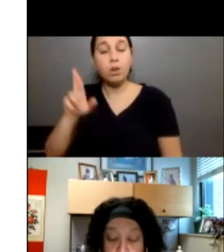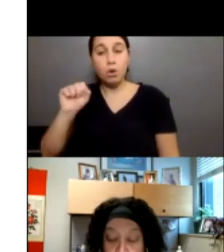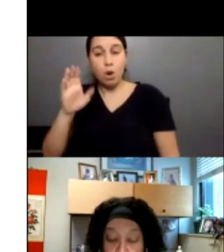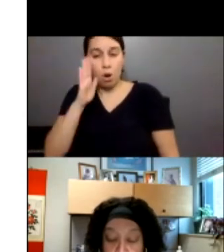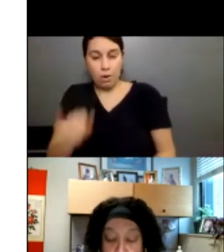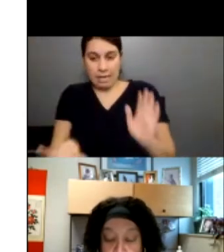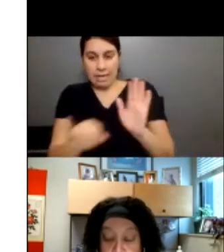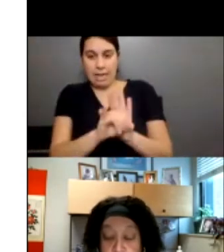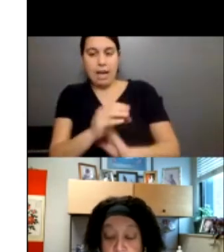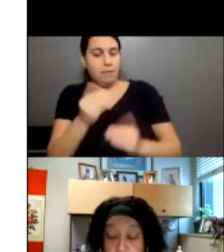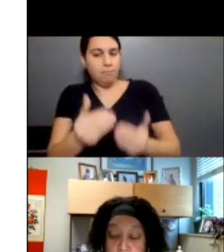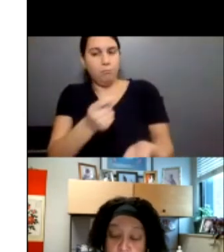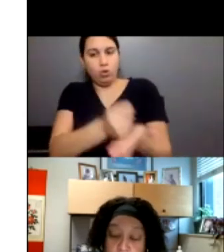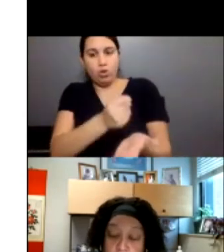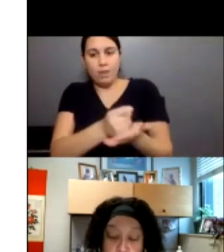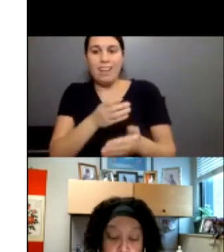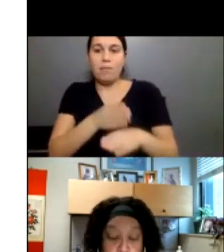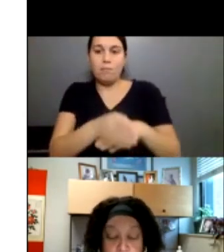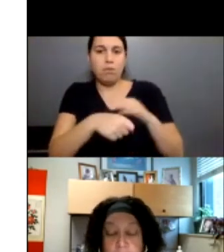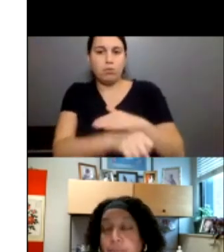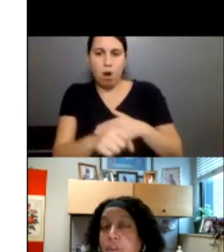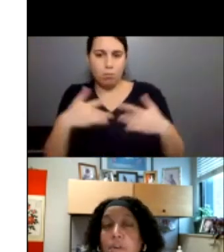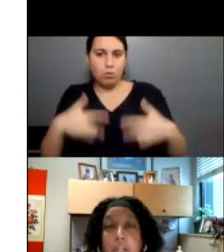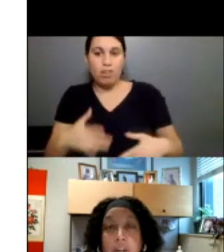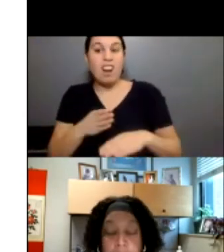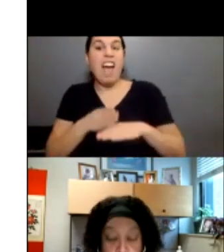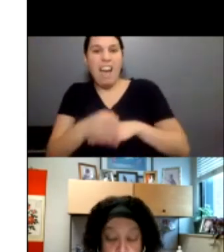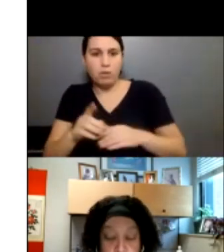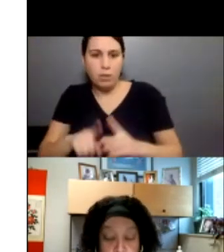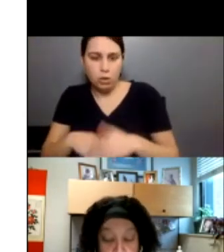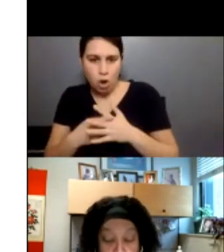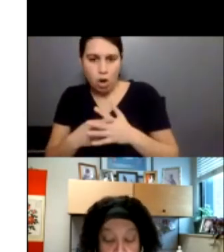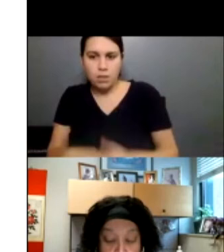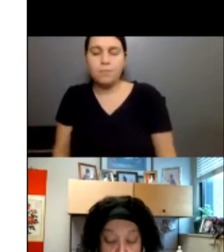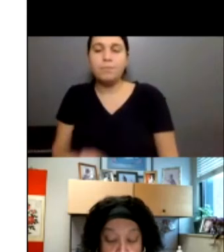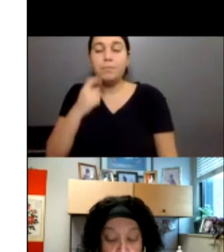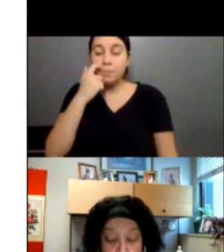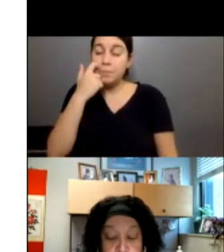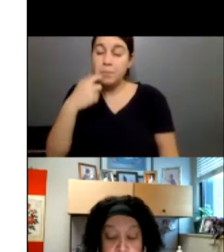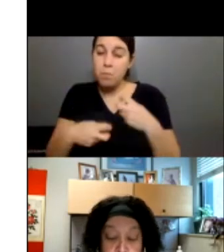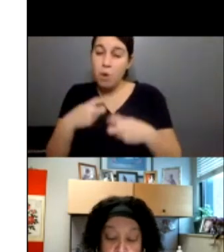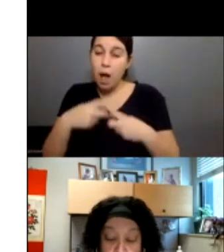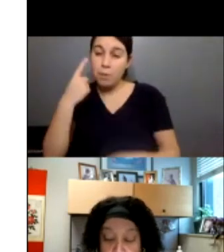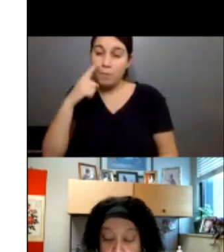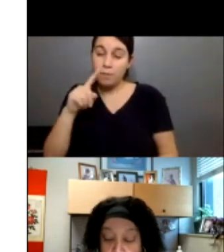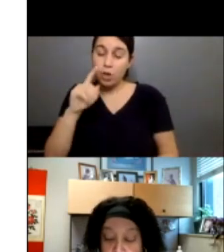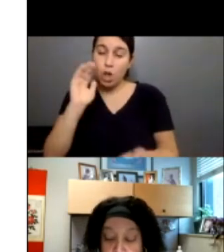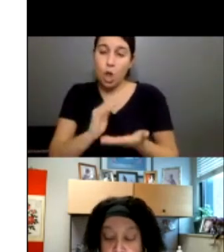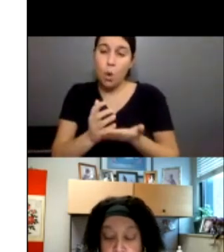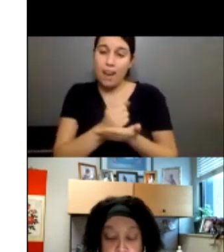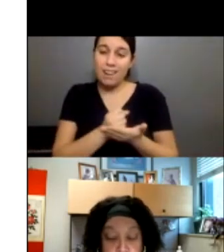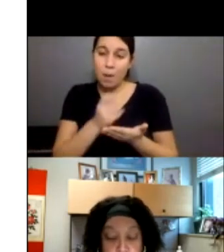postpartum depression after it starts. This is a problem for low-income families, women, because there are